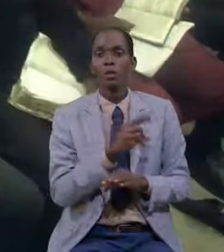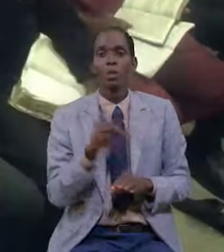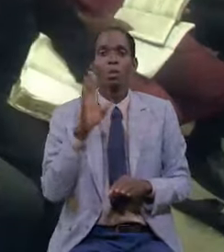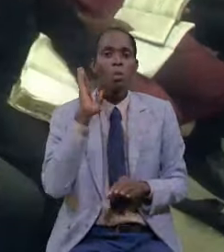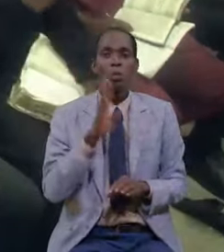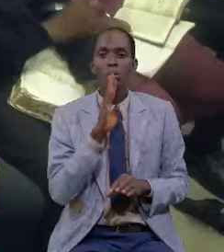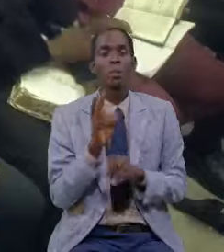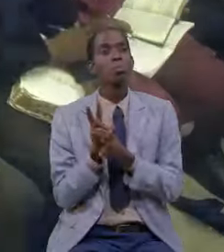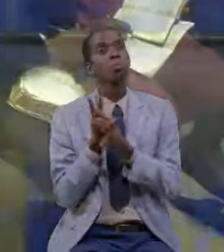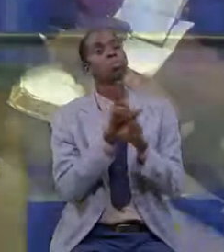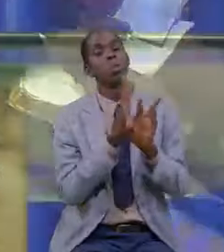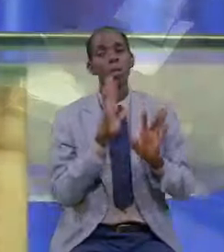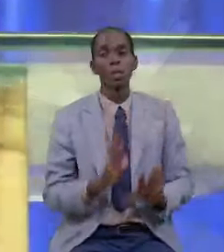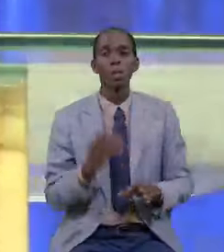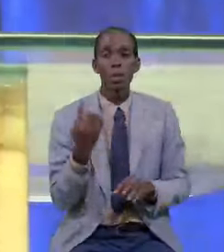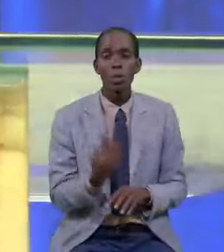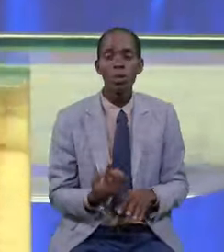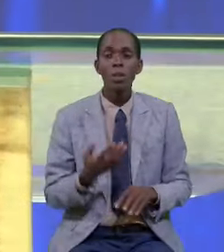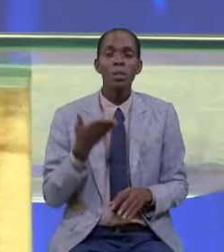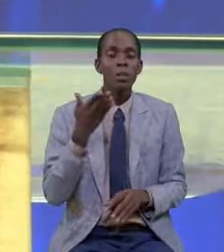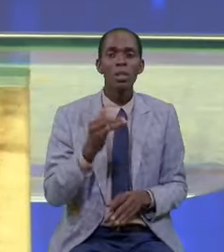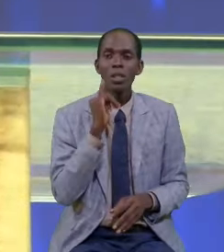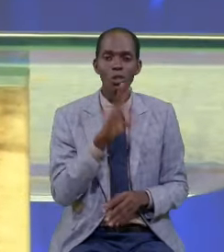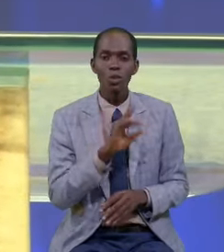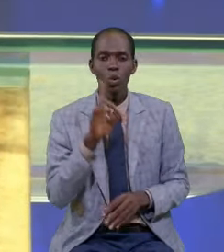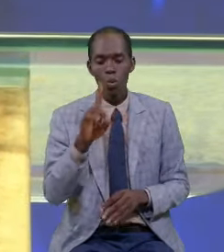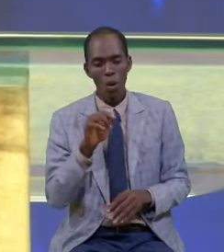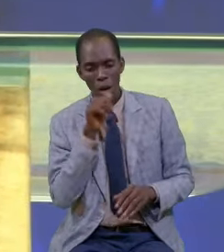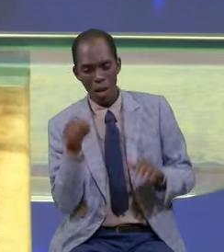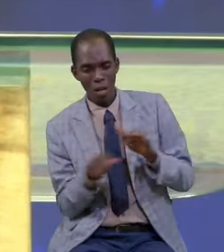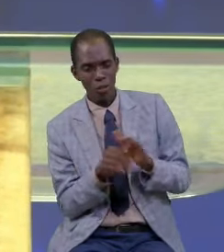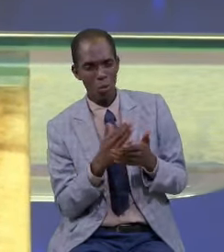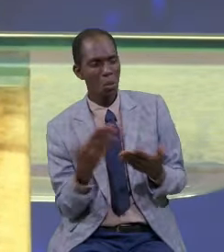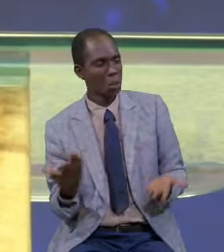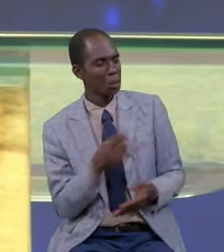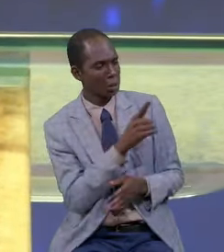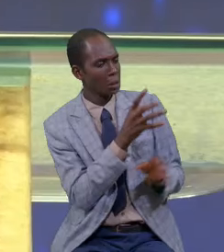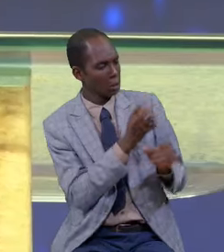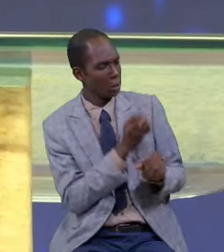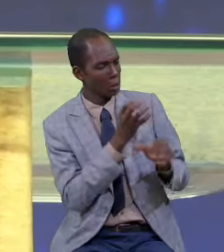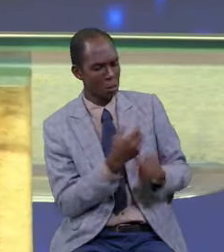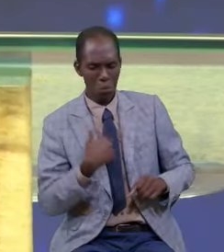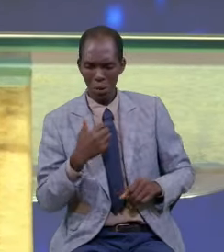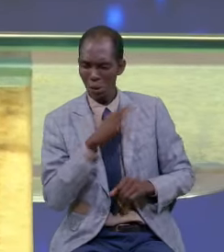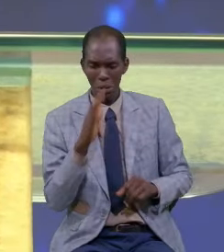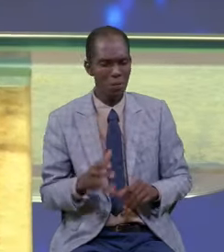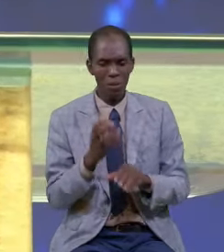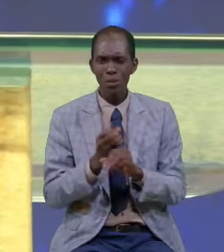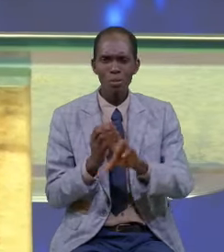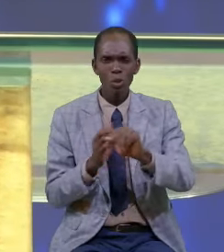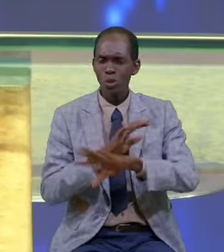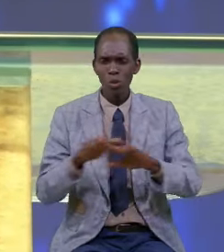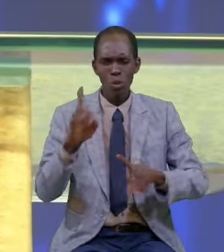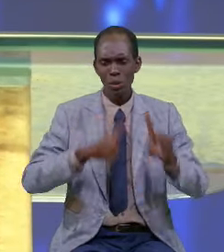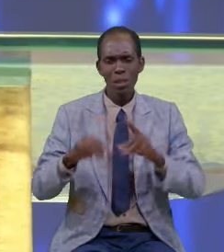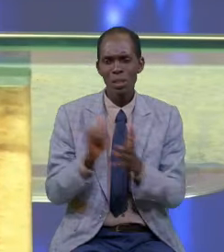be partakers. There is nobody in a corner saying they are getting it. Don't finish that sentence. You are